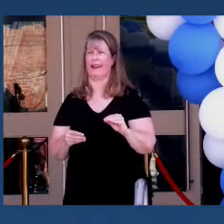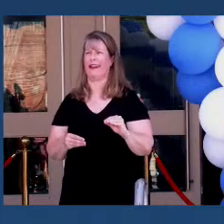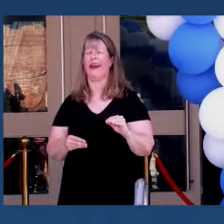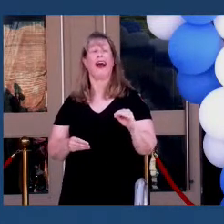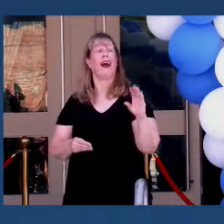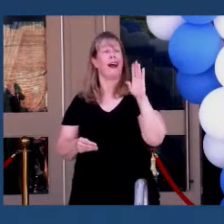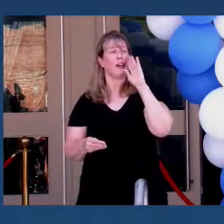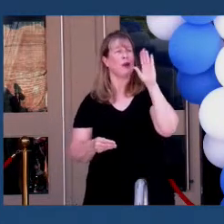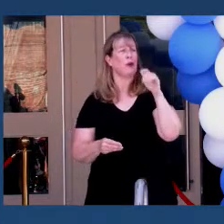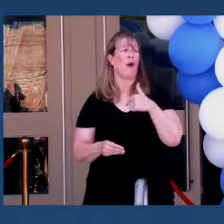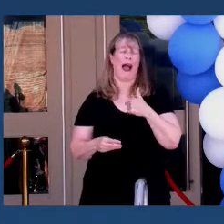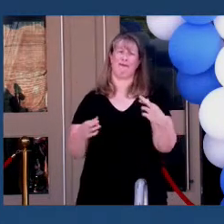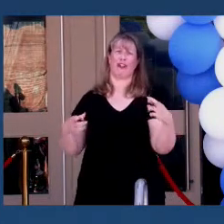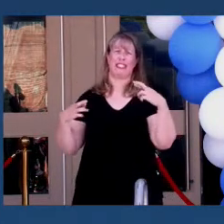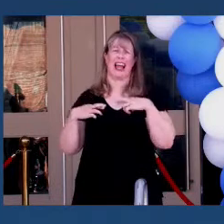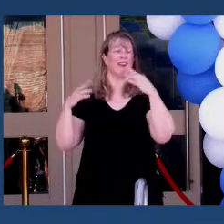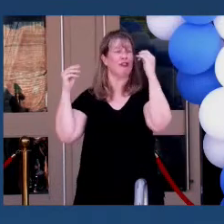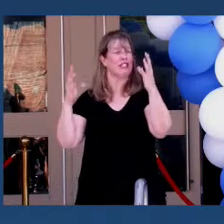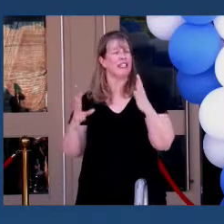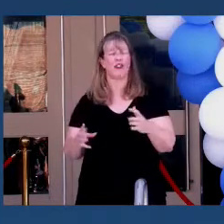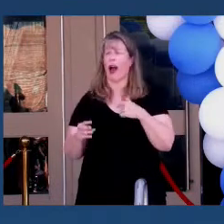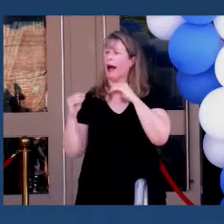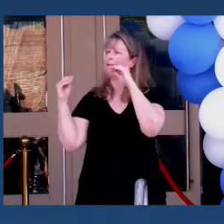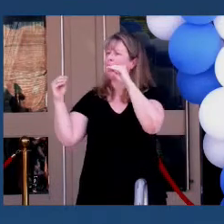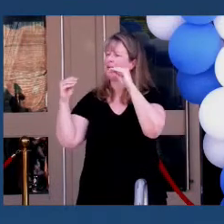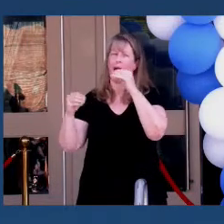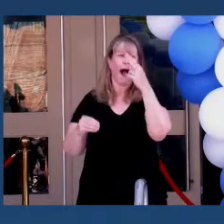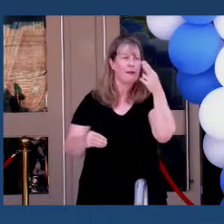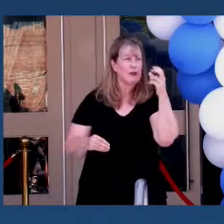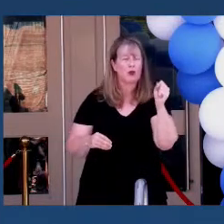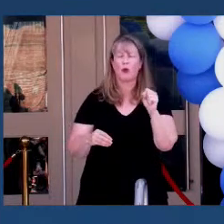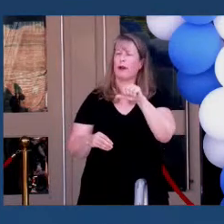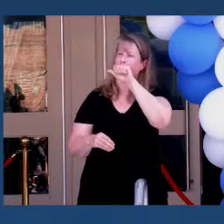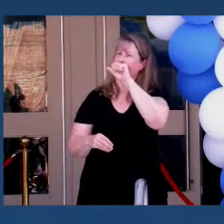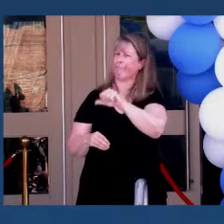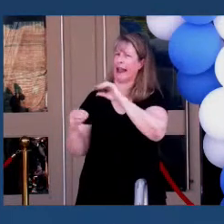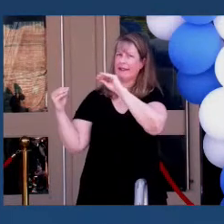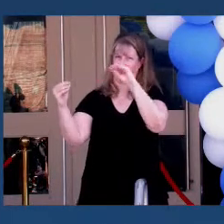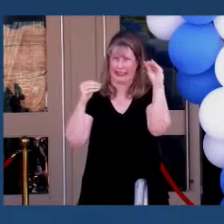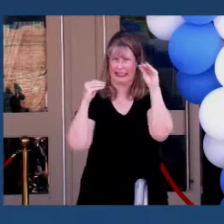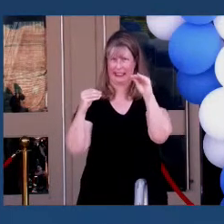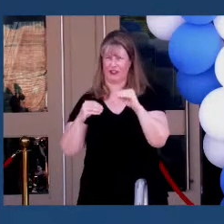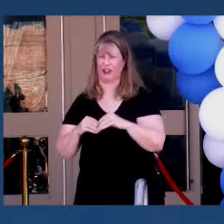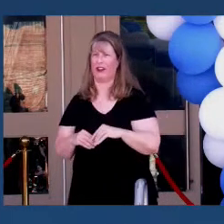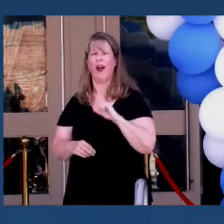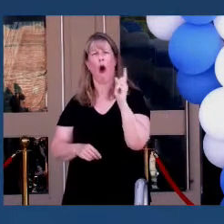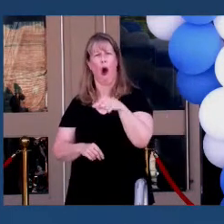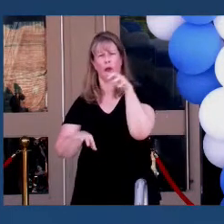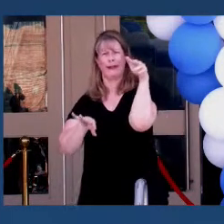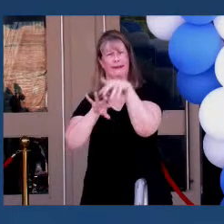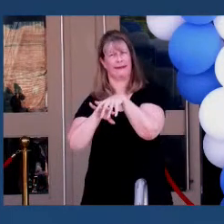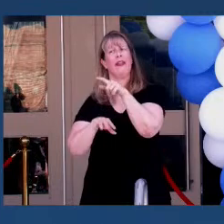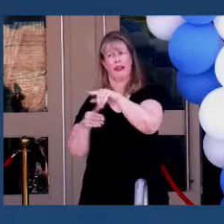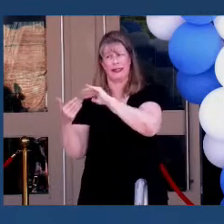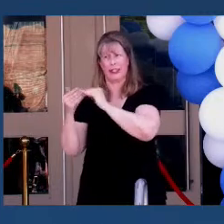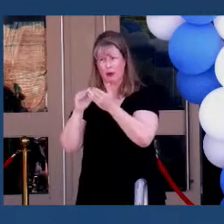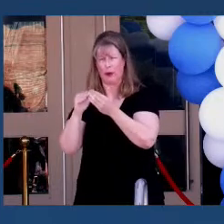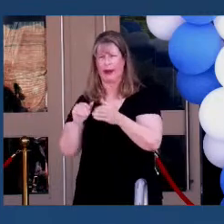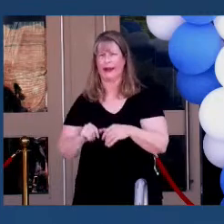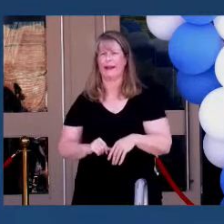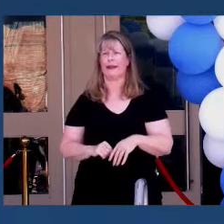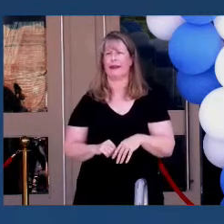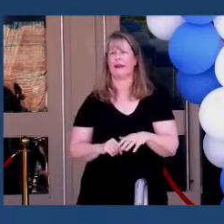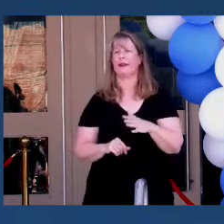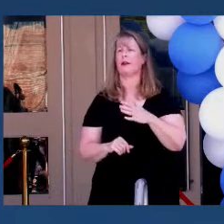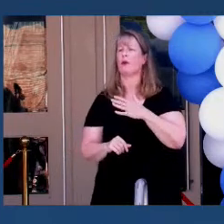teacher. I love teaching. I taught high school, and I will always be a part of the kids in this community. We have a tribute from the House